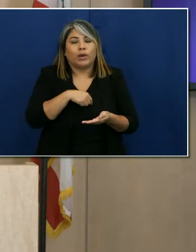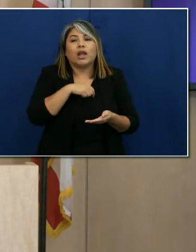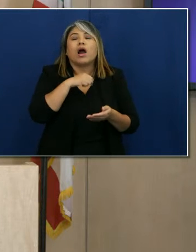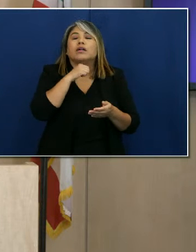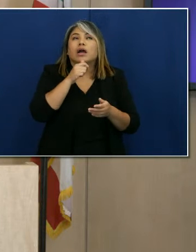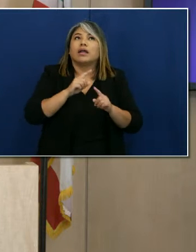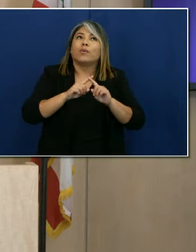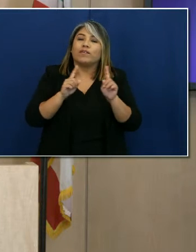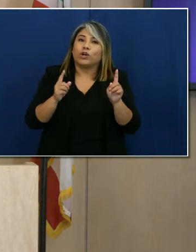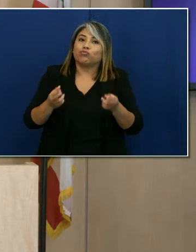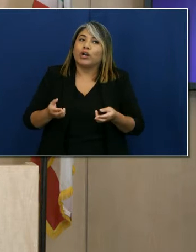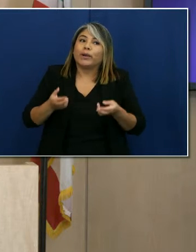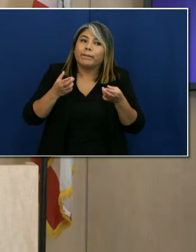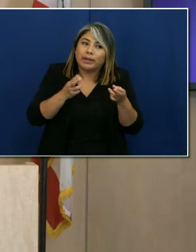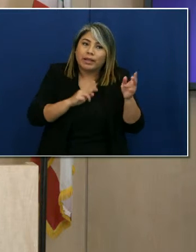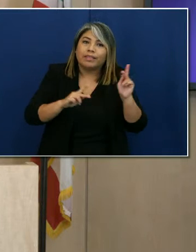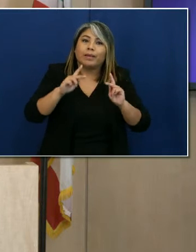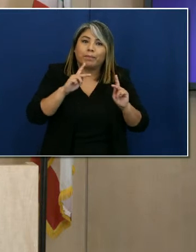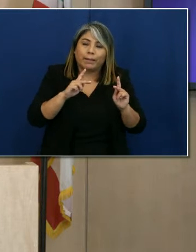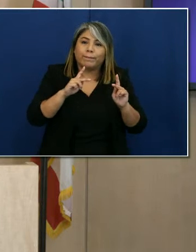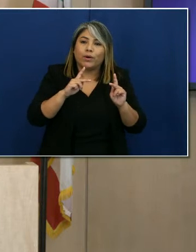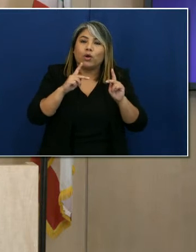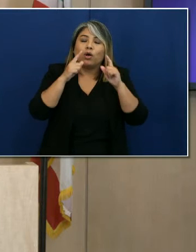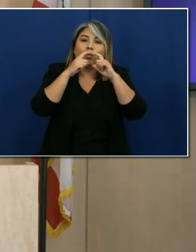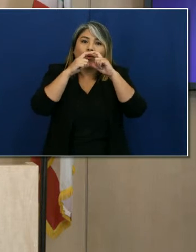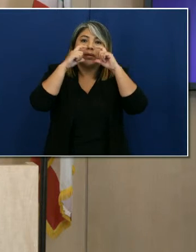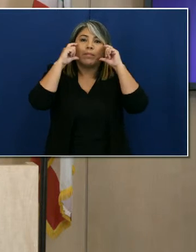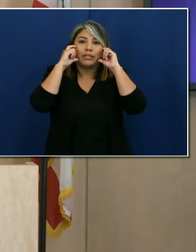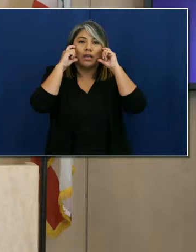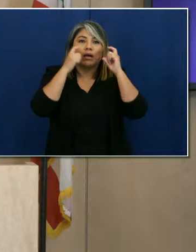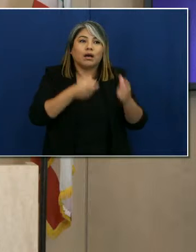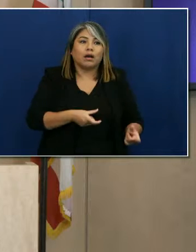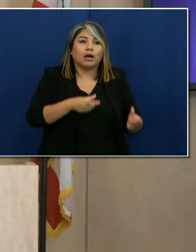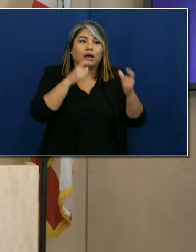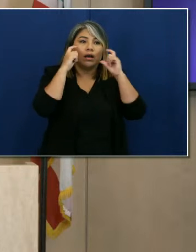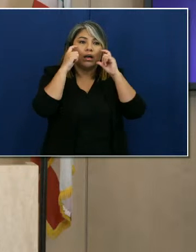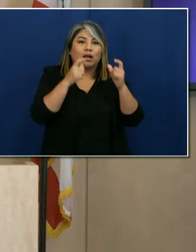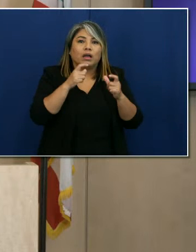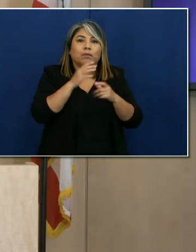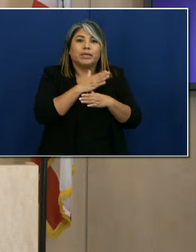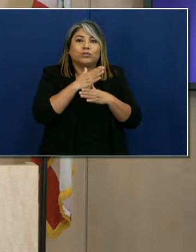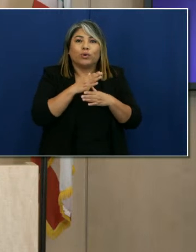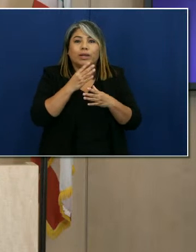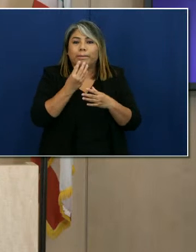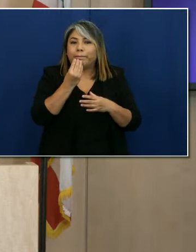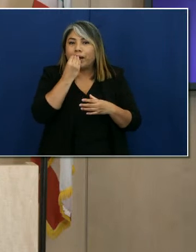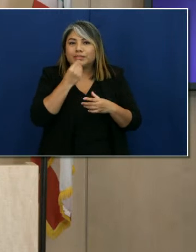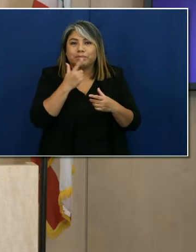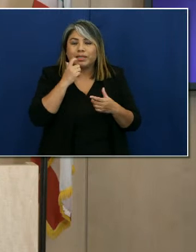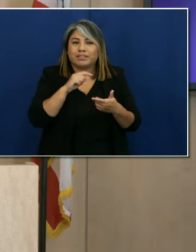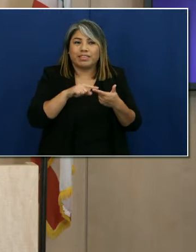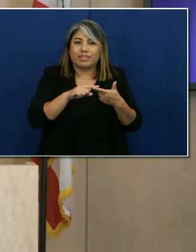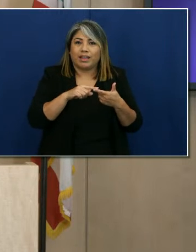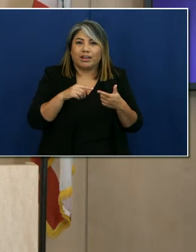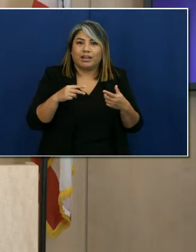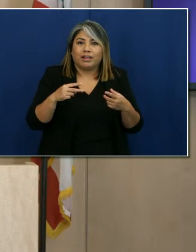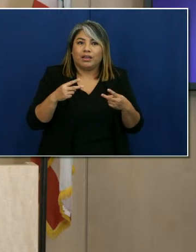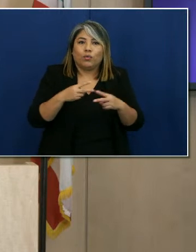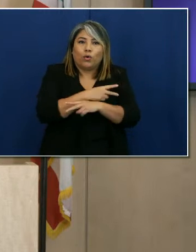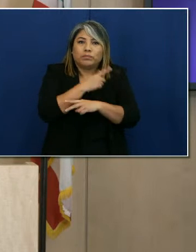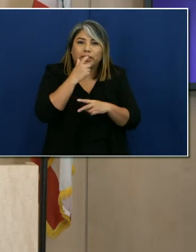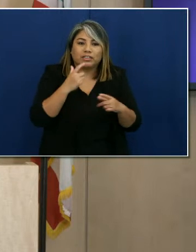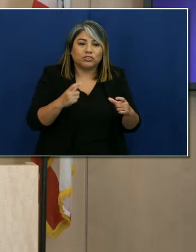however, recommending that people put their mask on, take the mask down with bites, because then that way you are